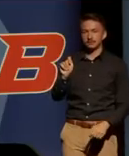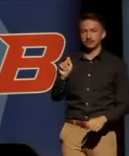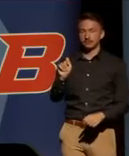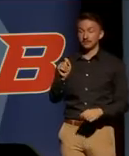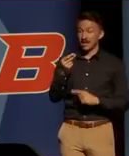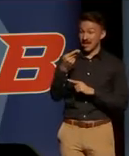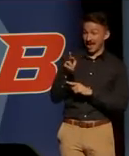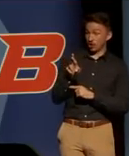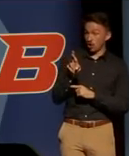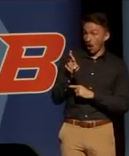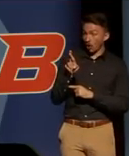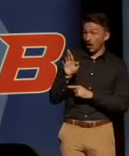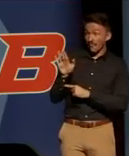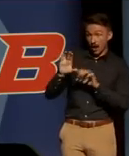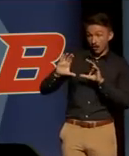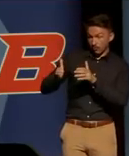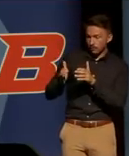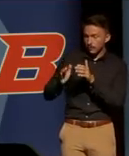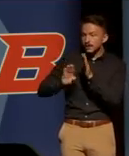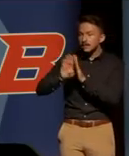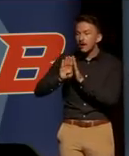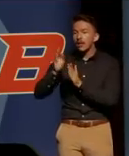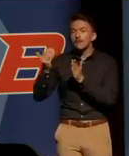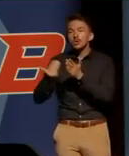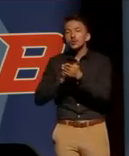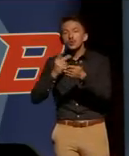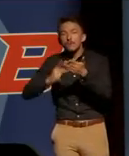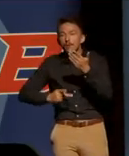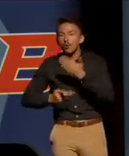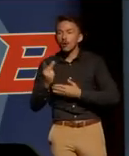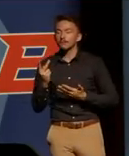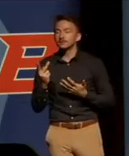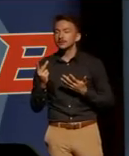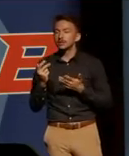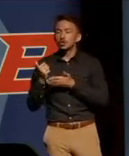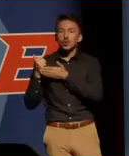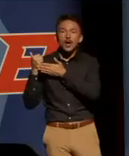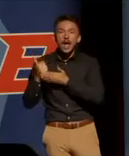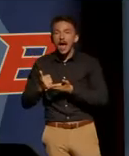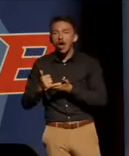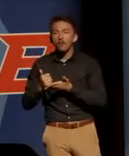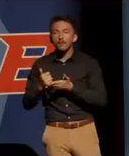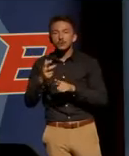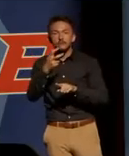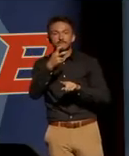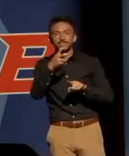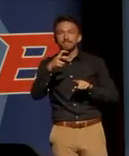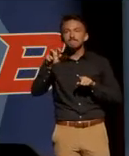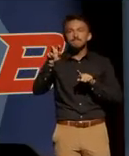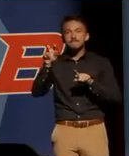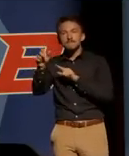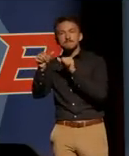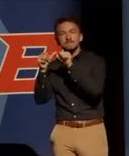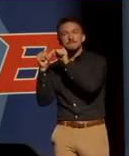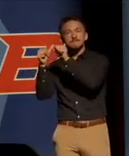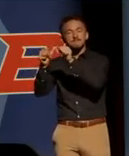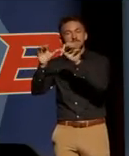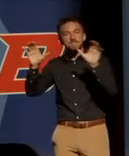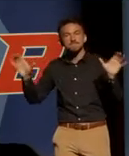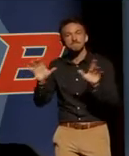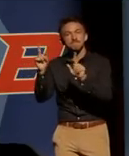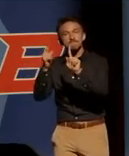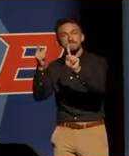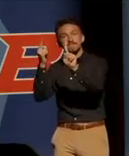unit is developing new programs to help us move forward together and to help